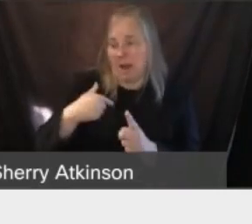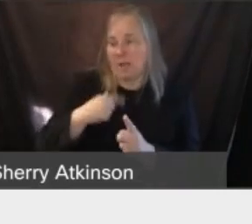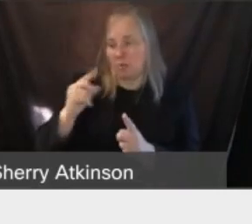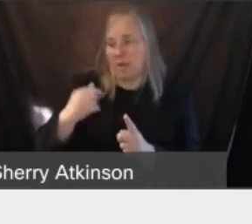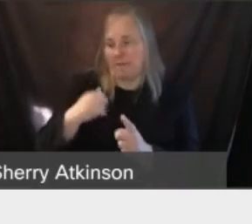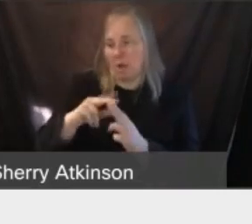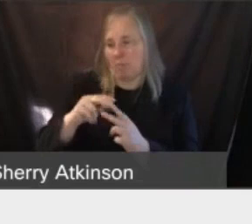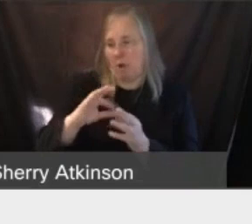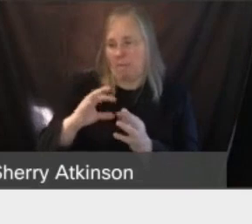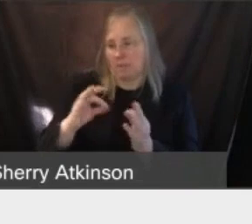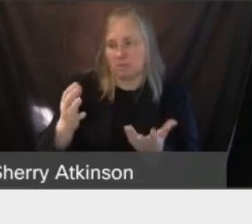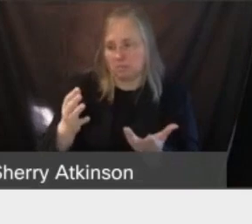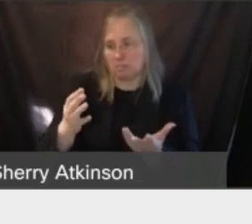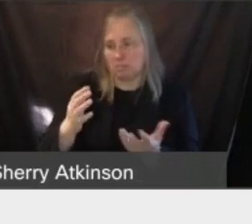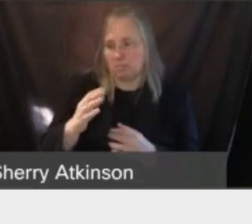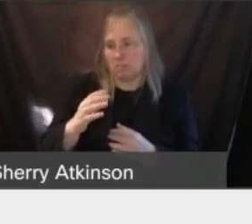the question.